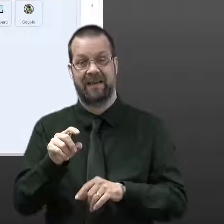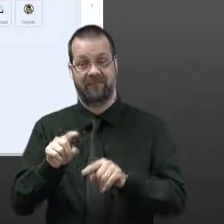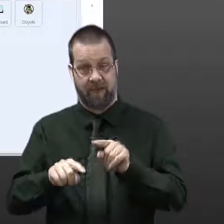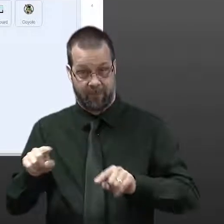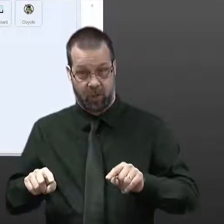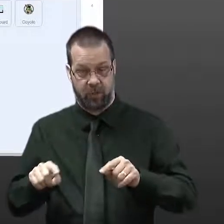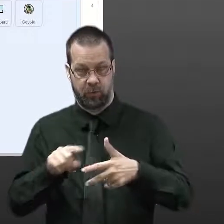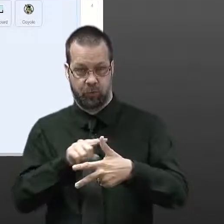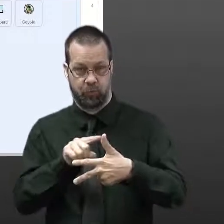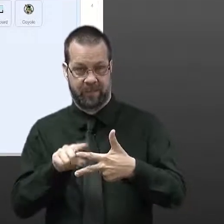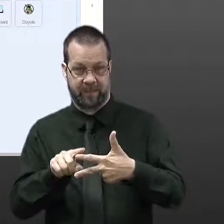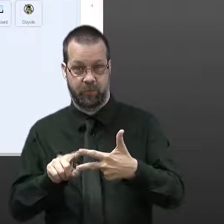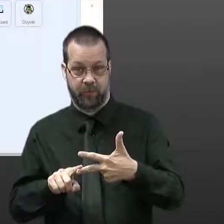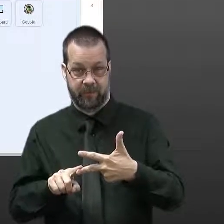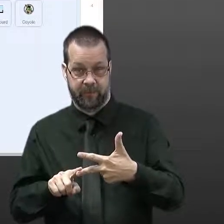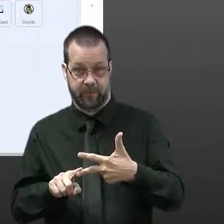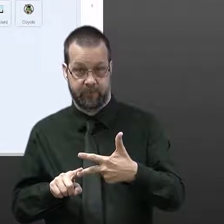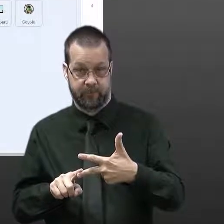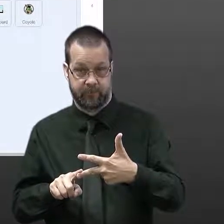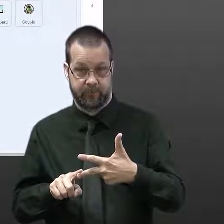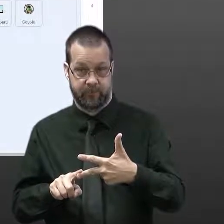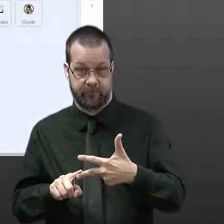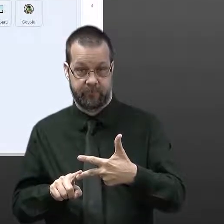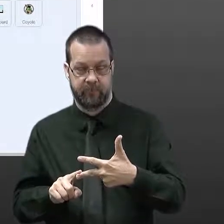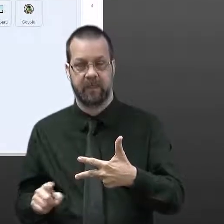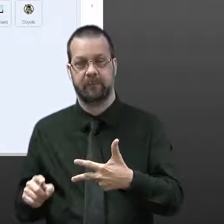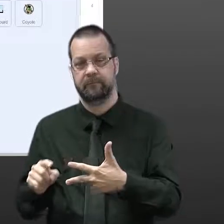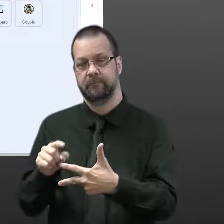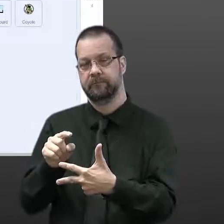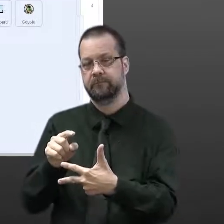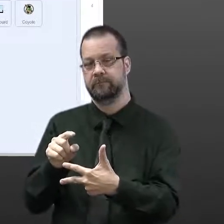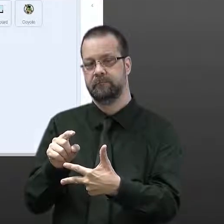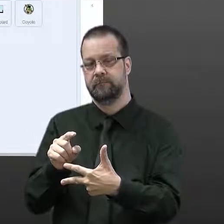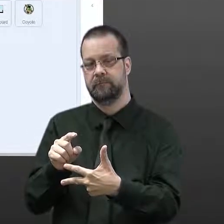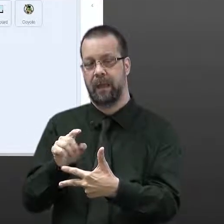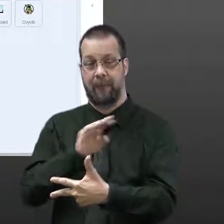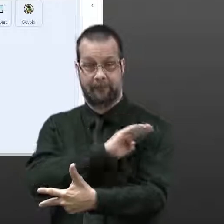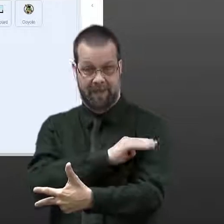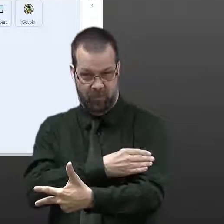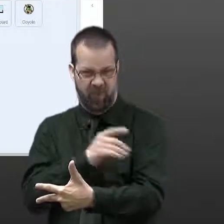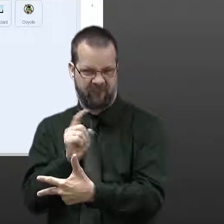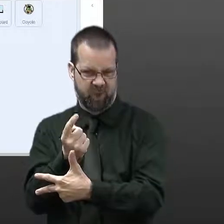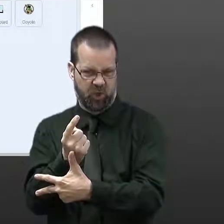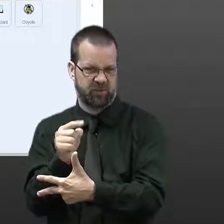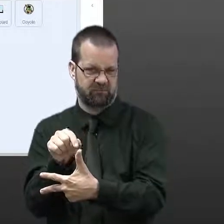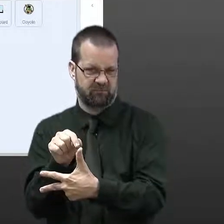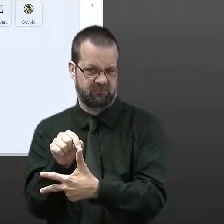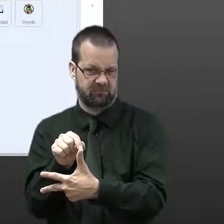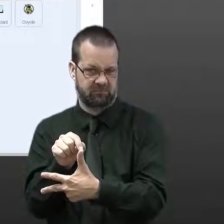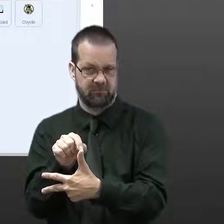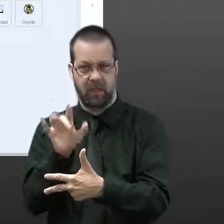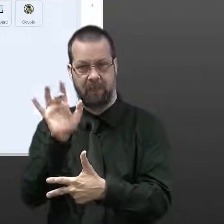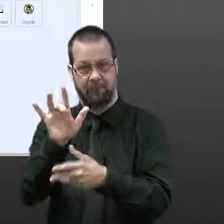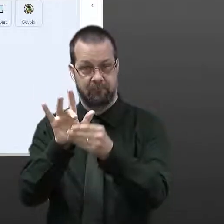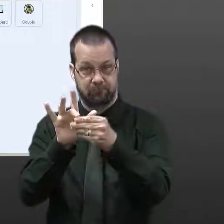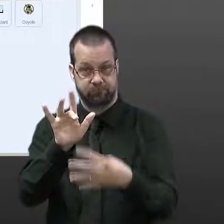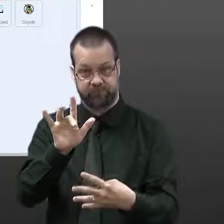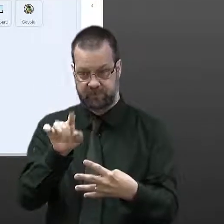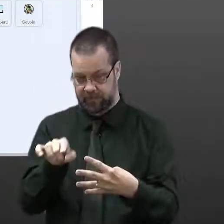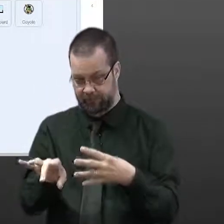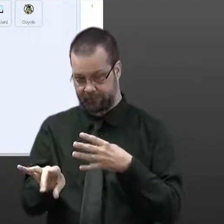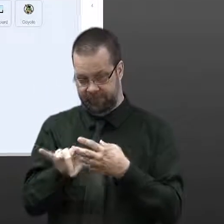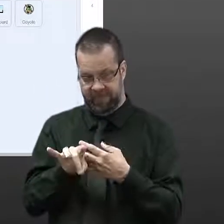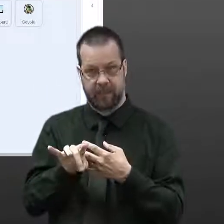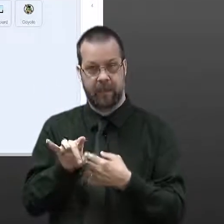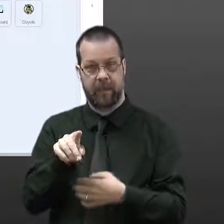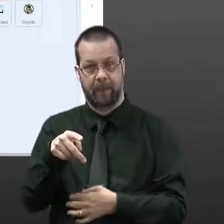need 3 of these blocks. So we are going to, let's do power first.